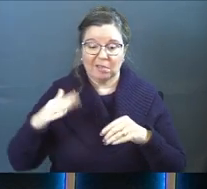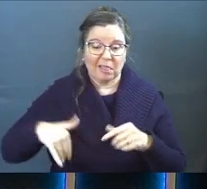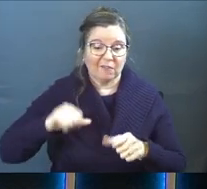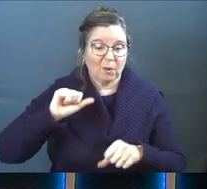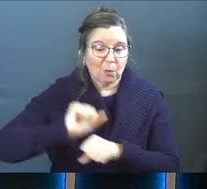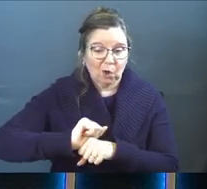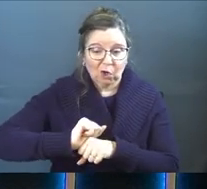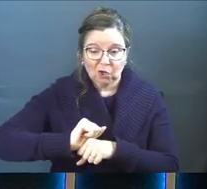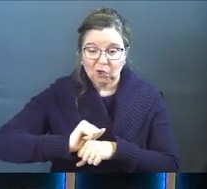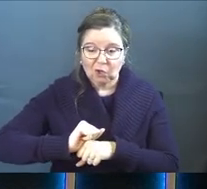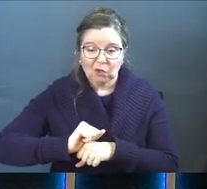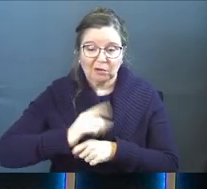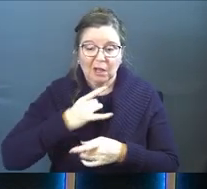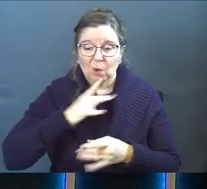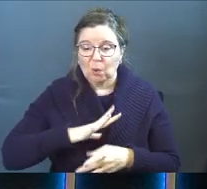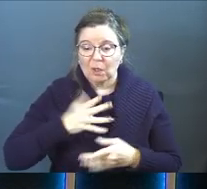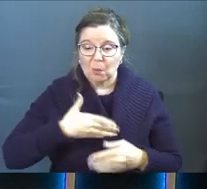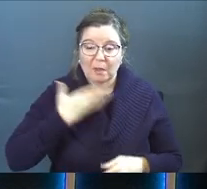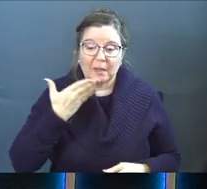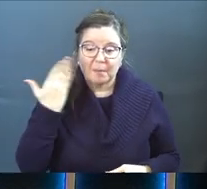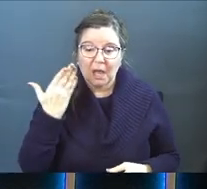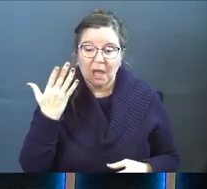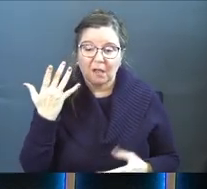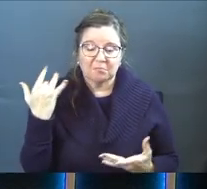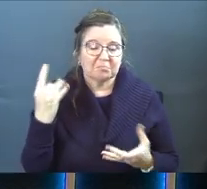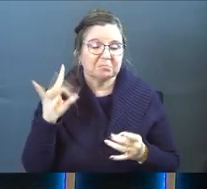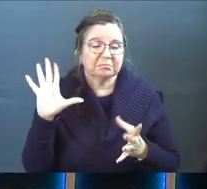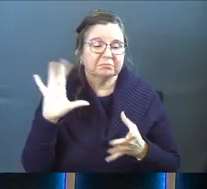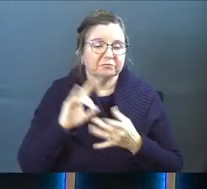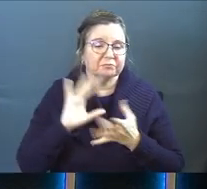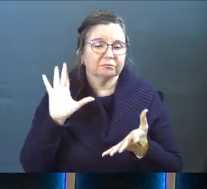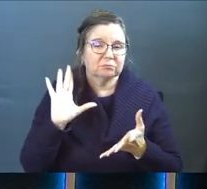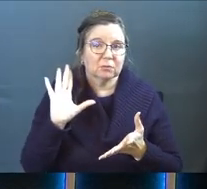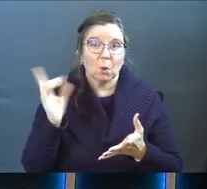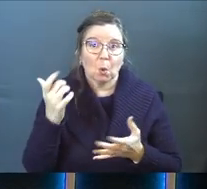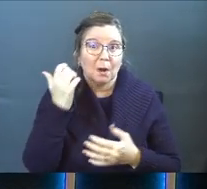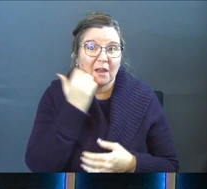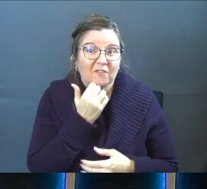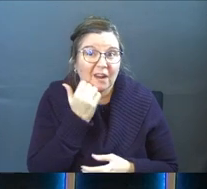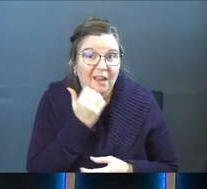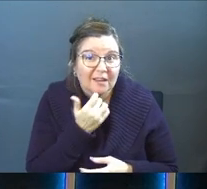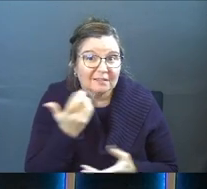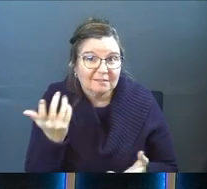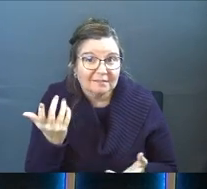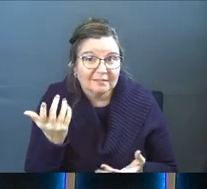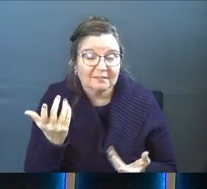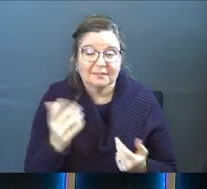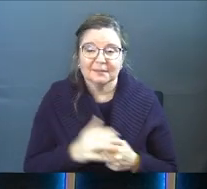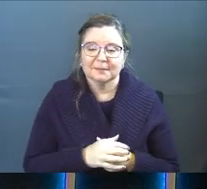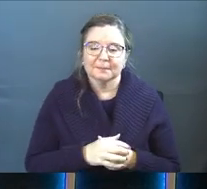from work. I don't like the way they smell that day or every day.